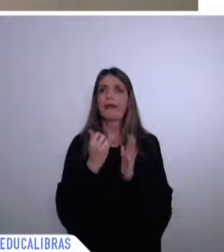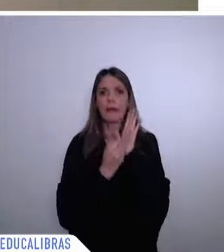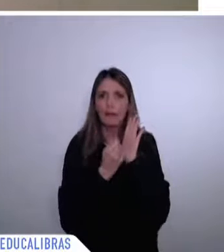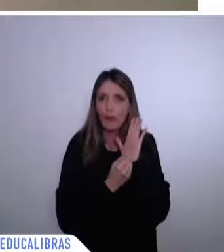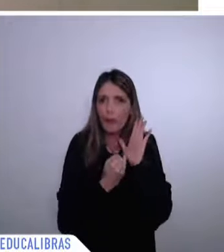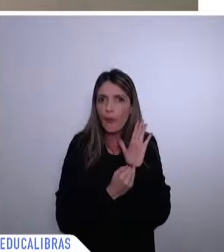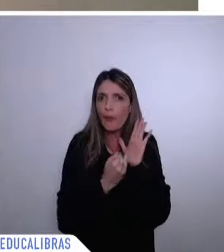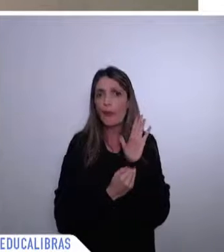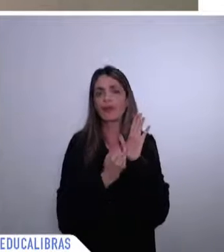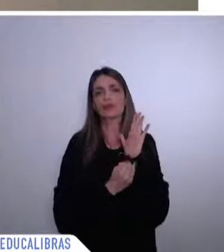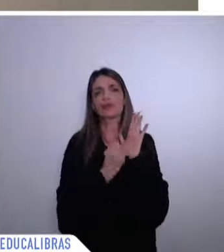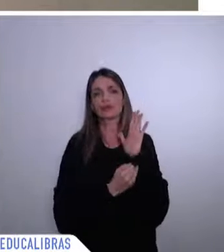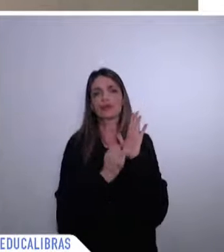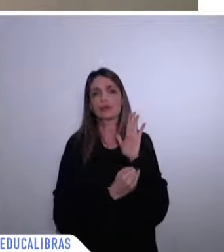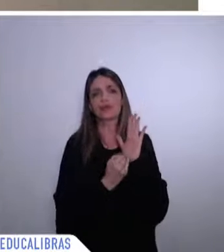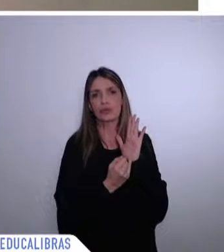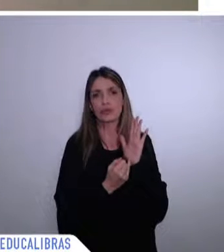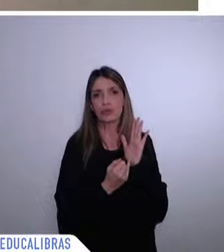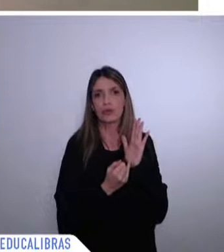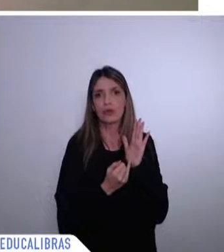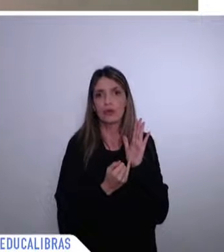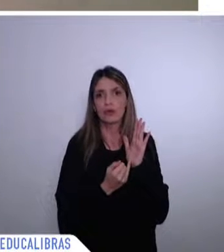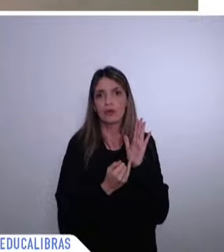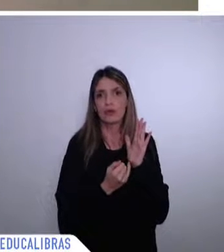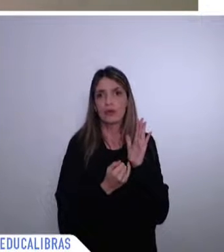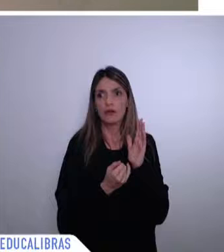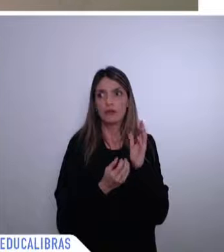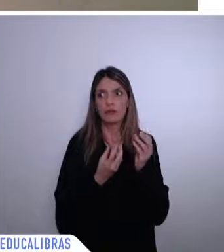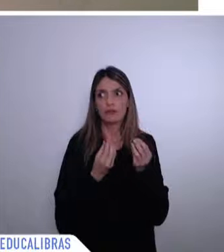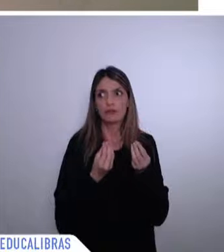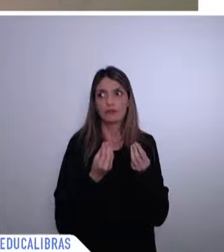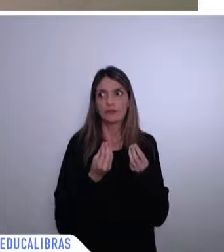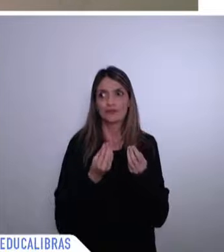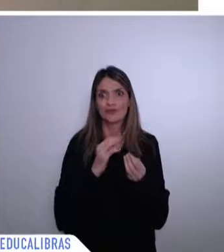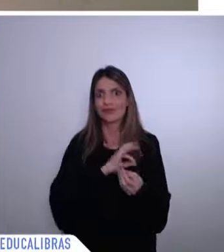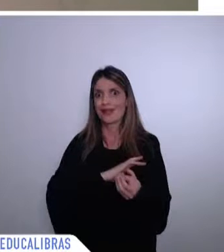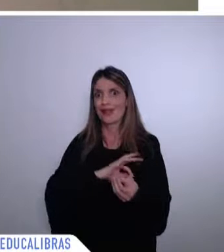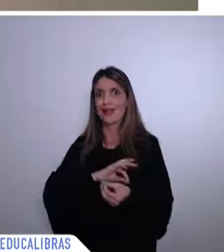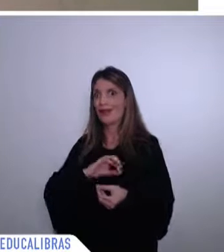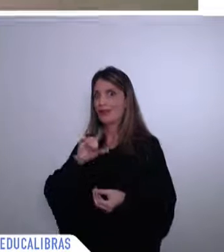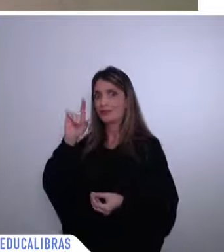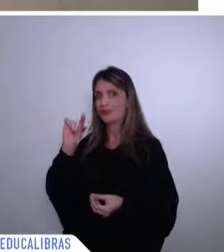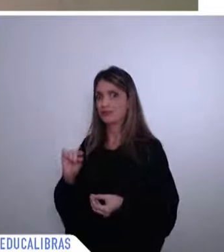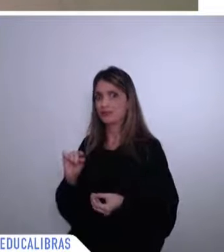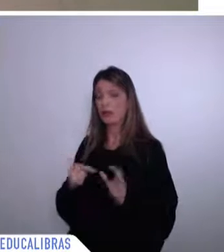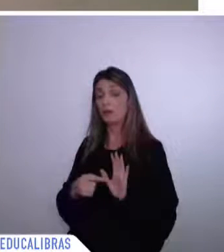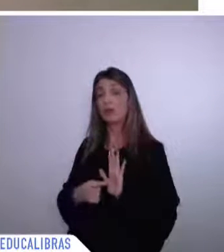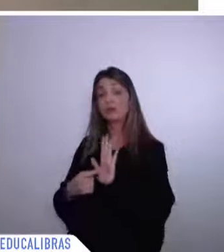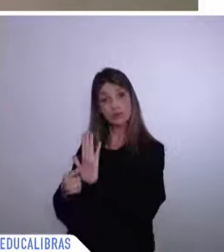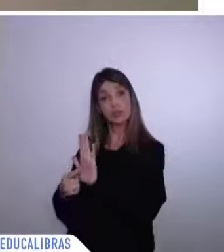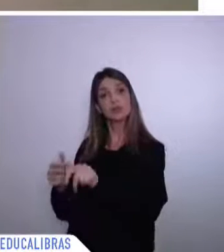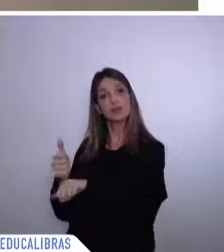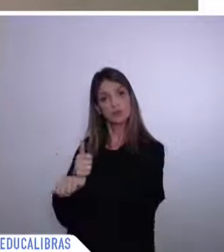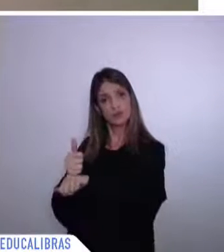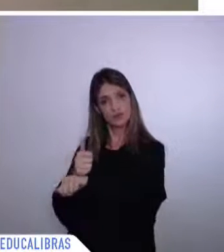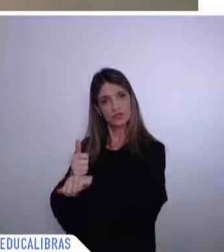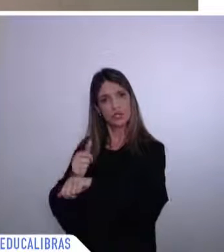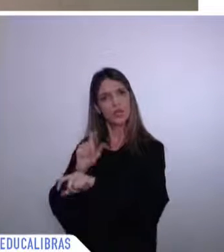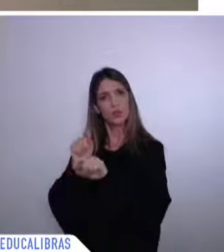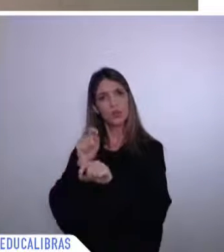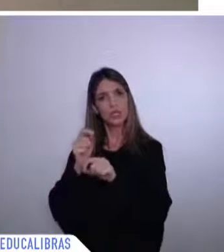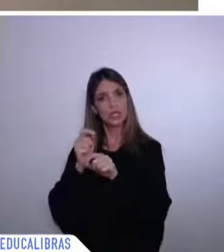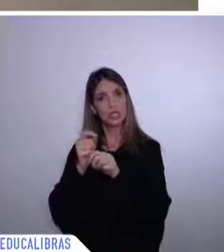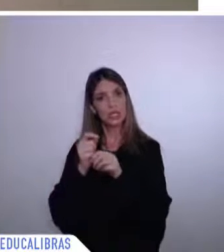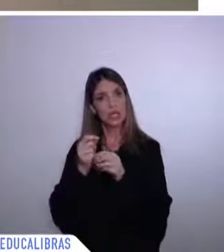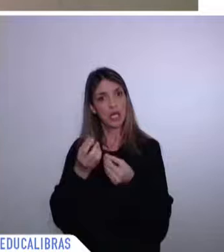on that link, showing people what they get in return is very important. It may just be a matter of communication. The